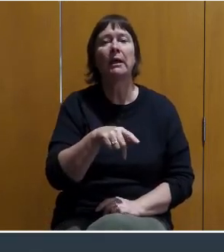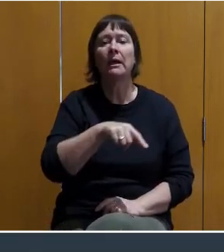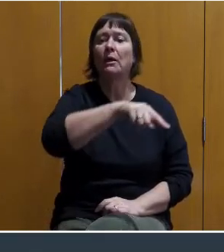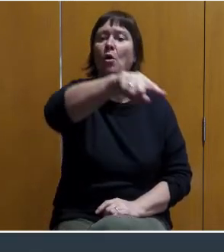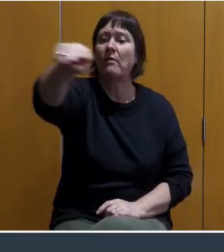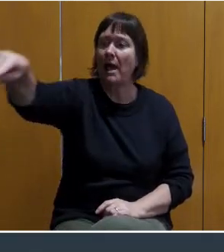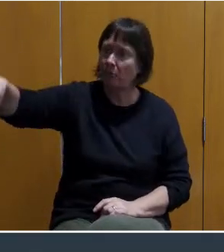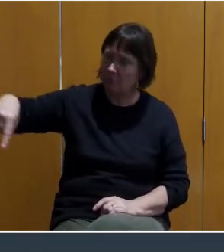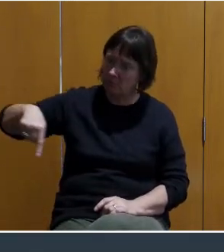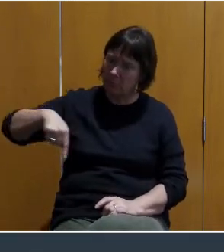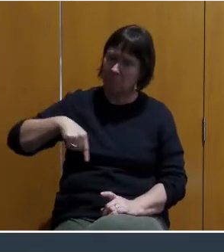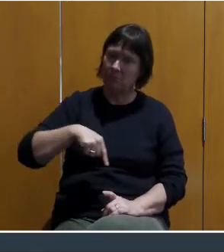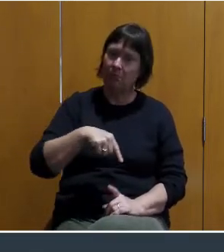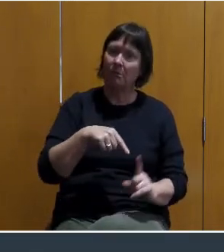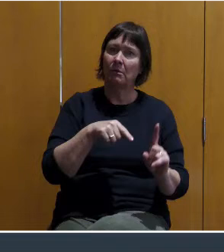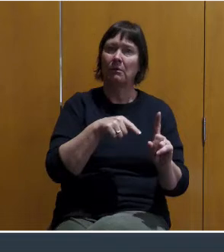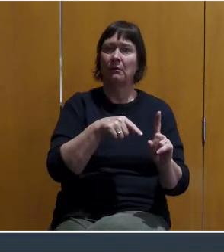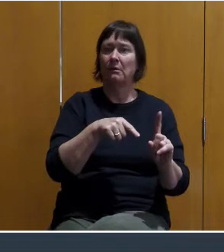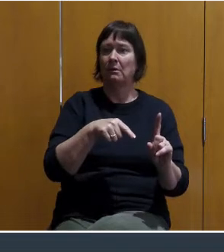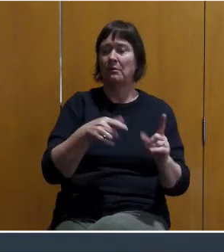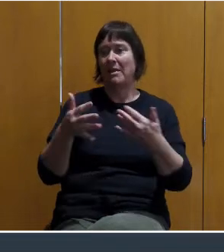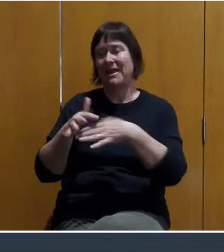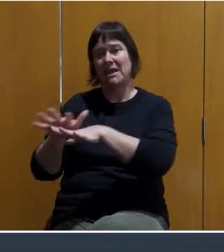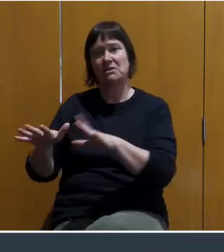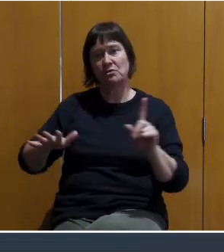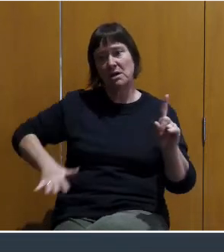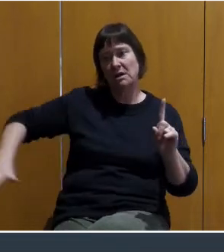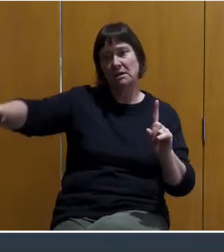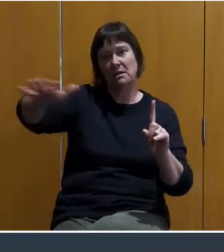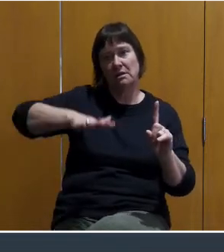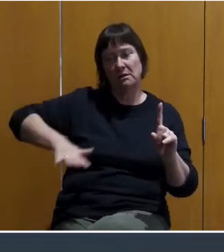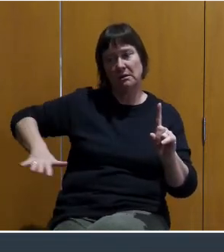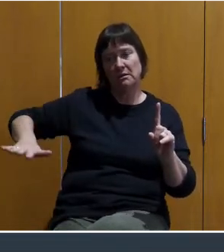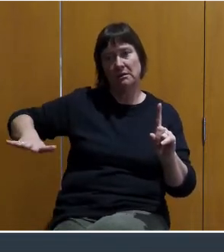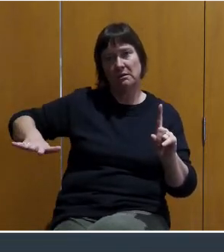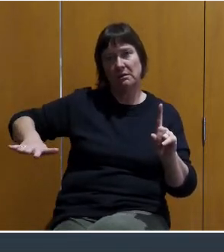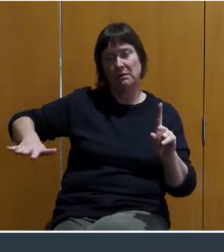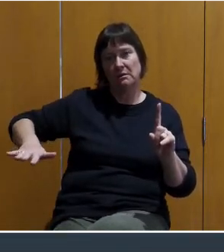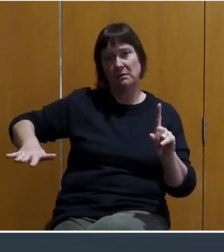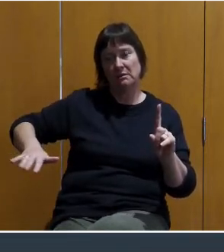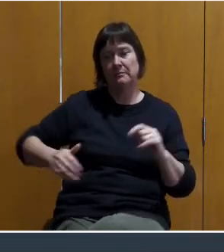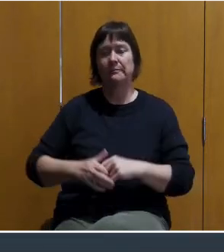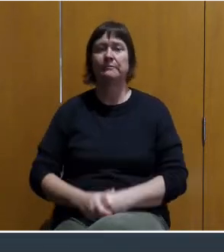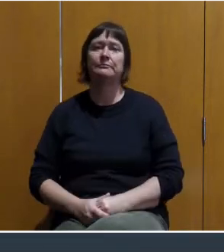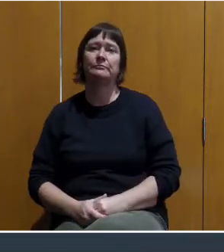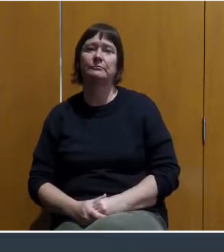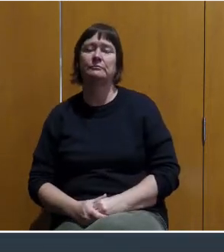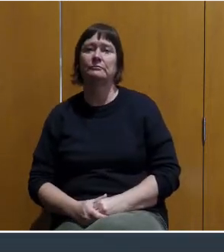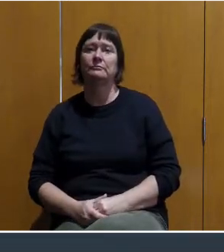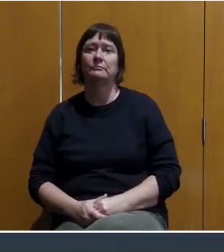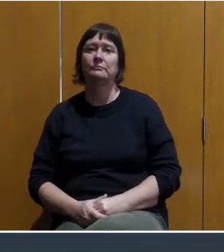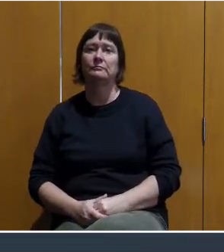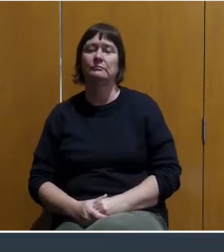circuit. But the Ahriri Estuary is acknowledged in many of your Napier